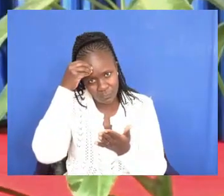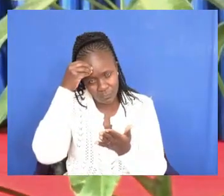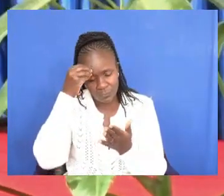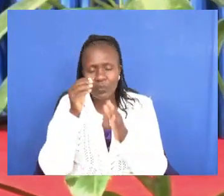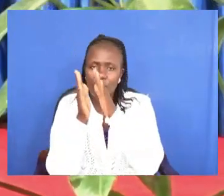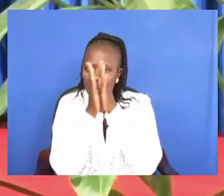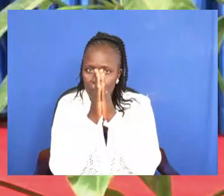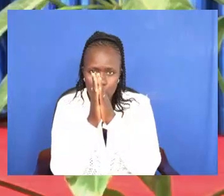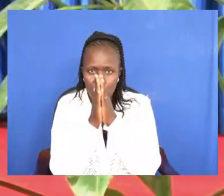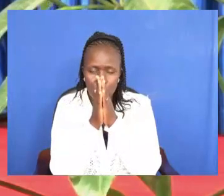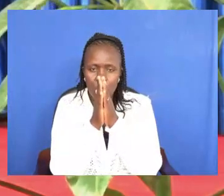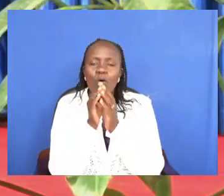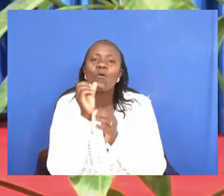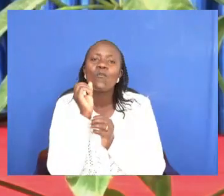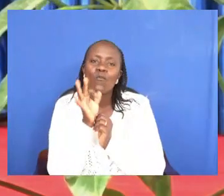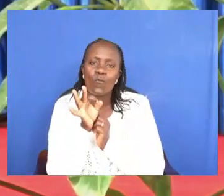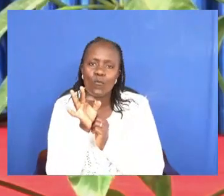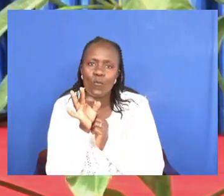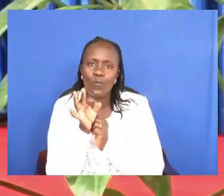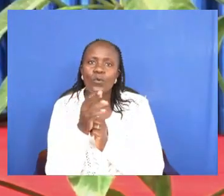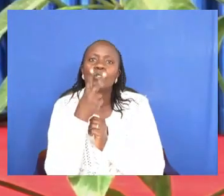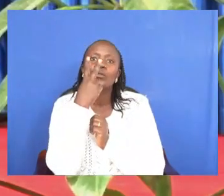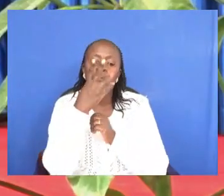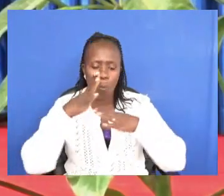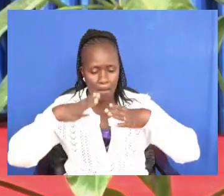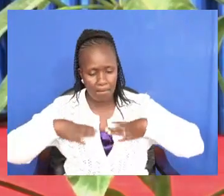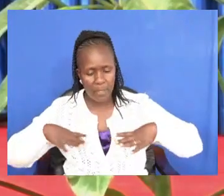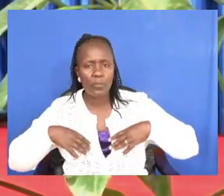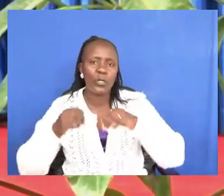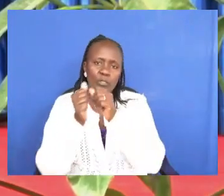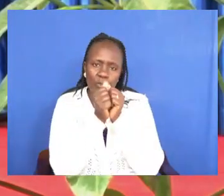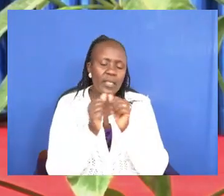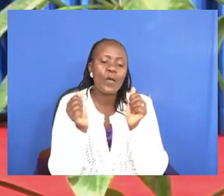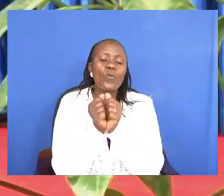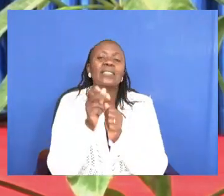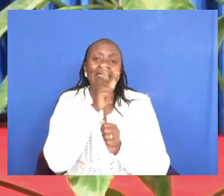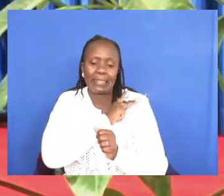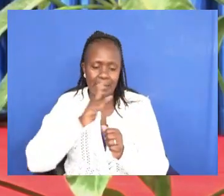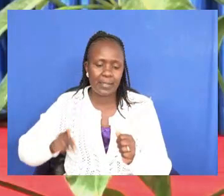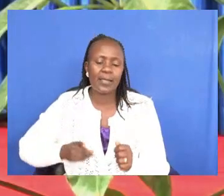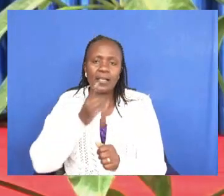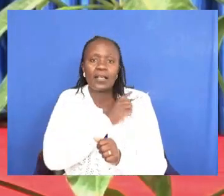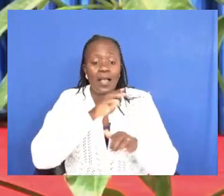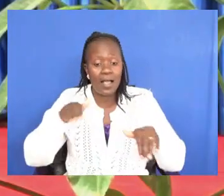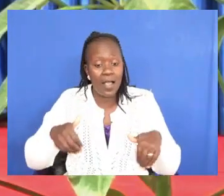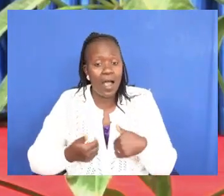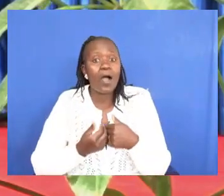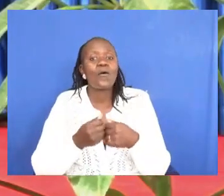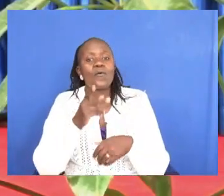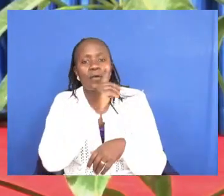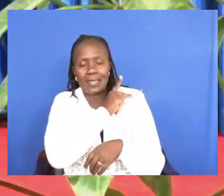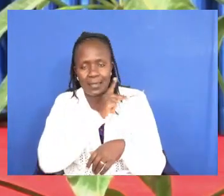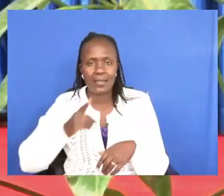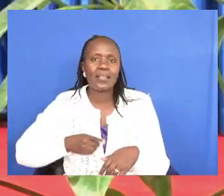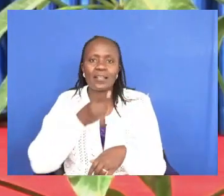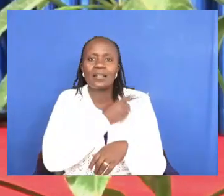at a story of two people together with David and see how David decided to